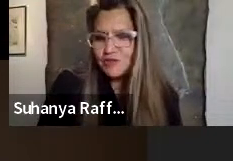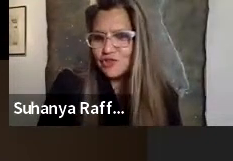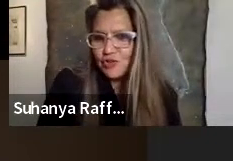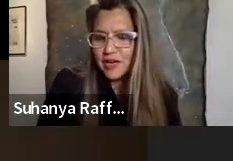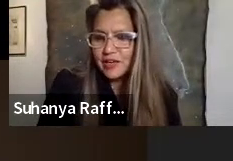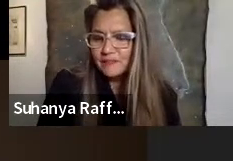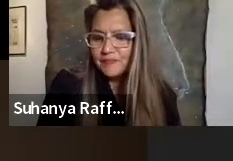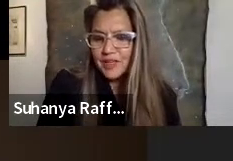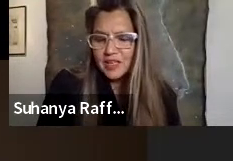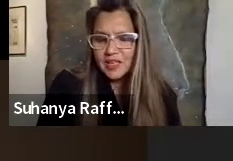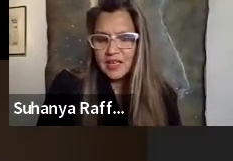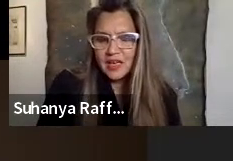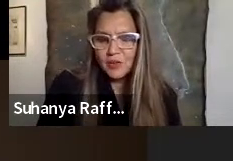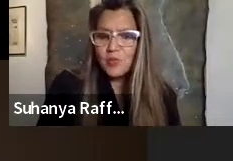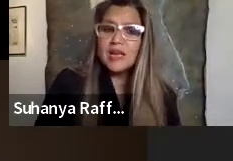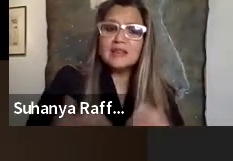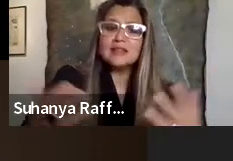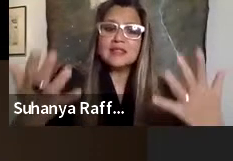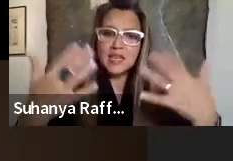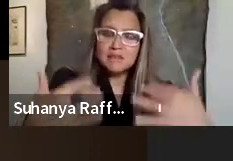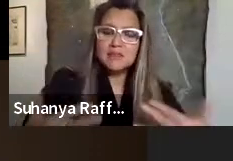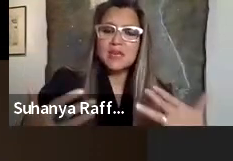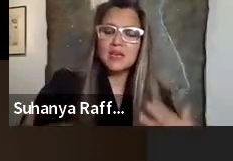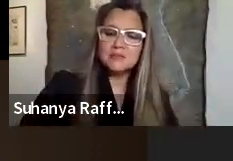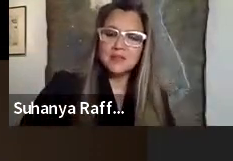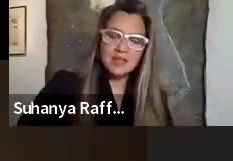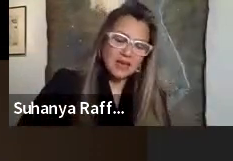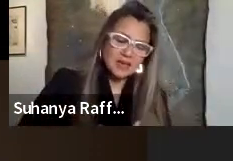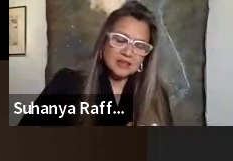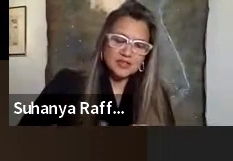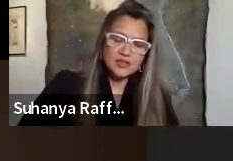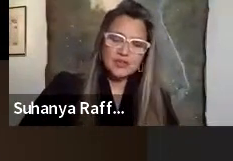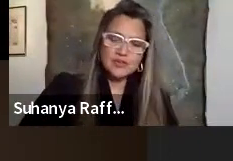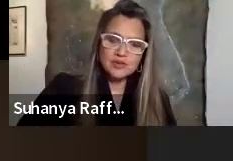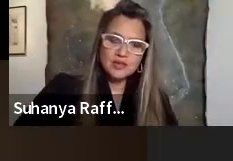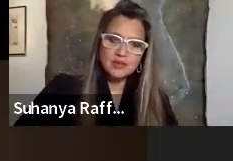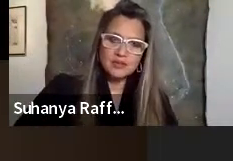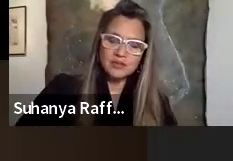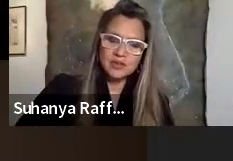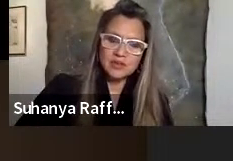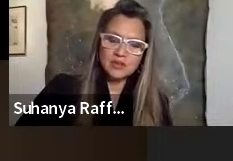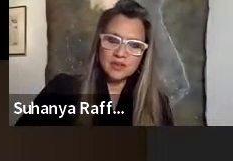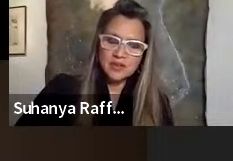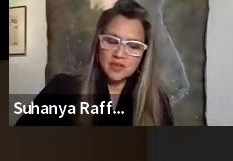and full of joy, while at the same time they underscore,